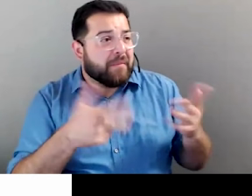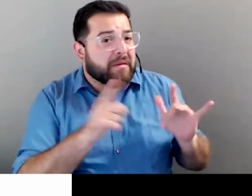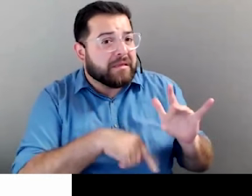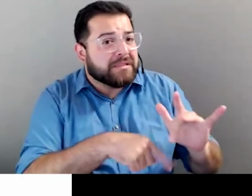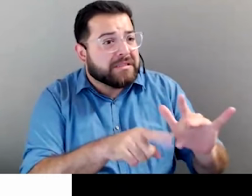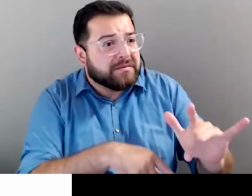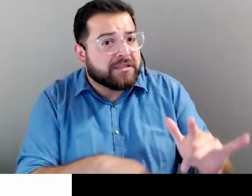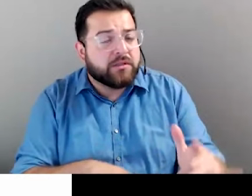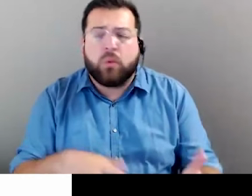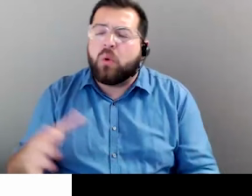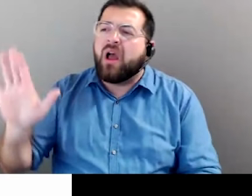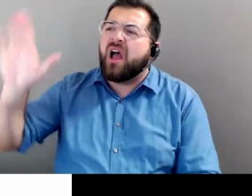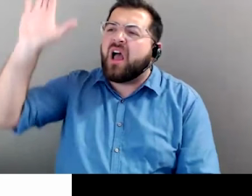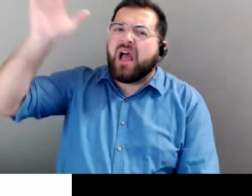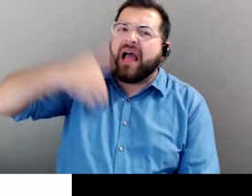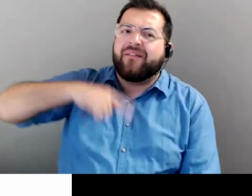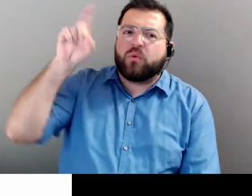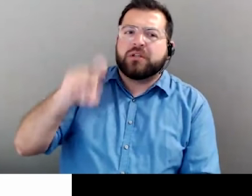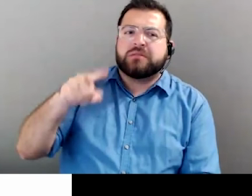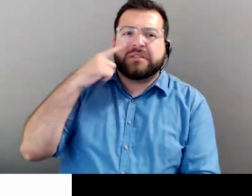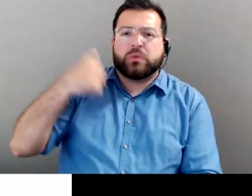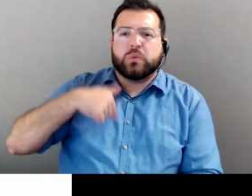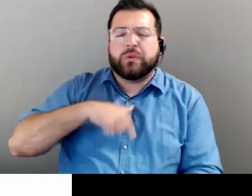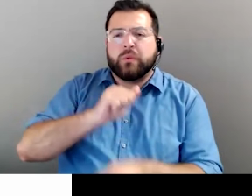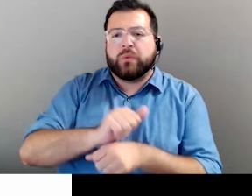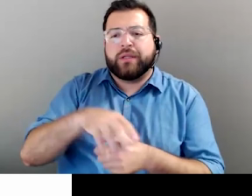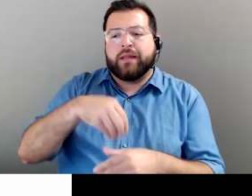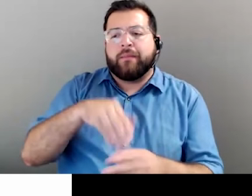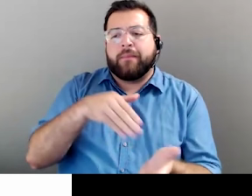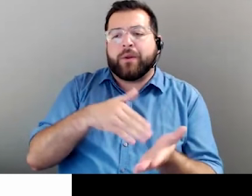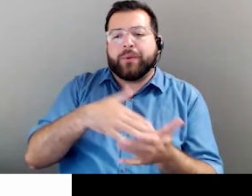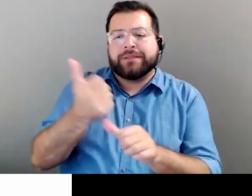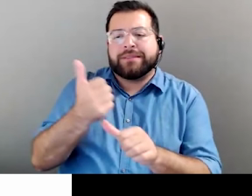have a question about this because we work in the medical assisting program and